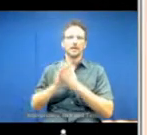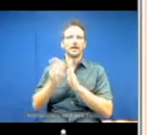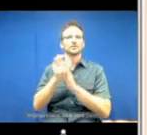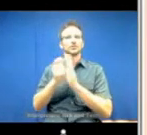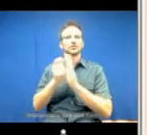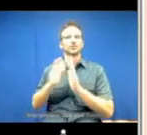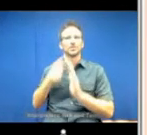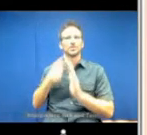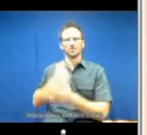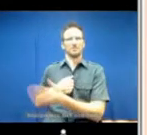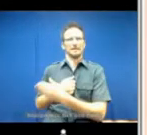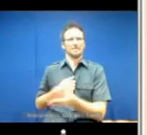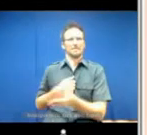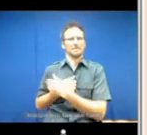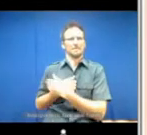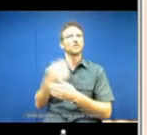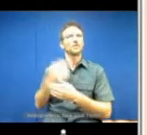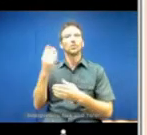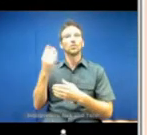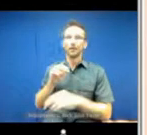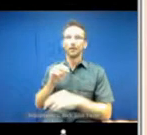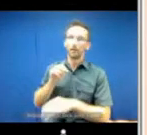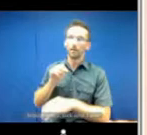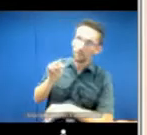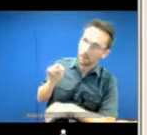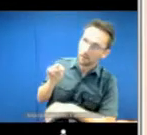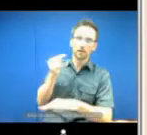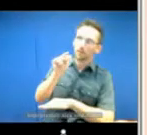There was no other good way to do it.